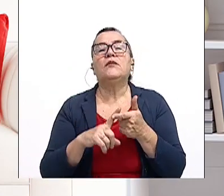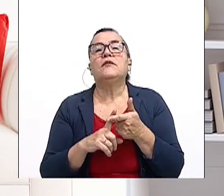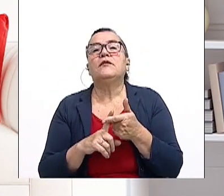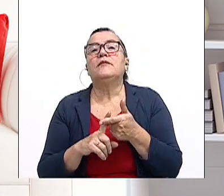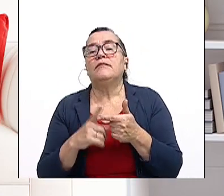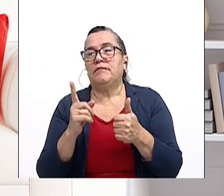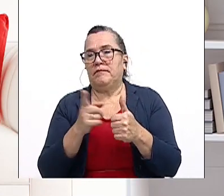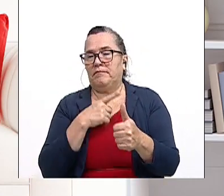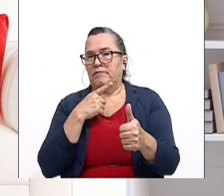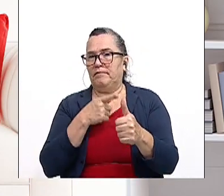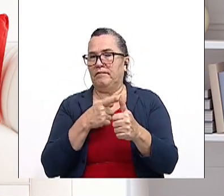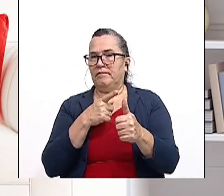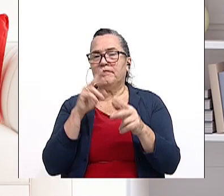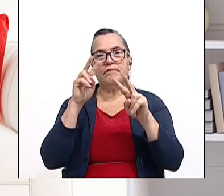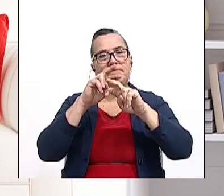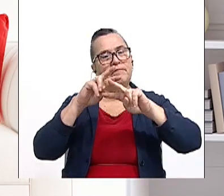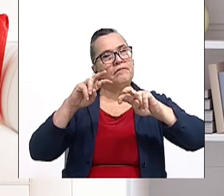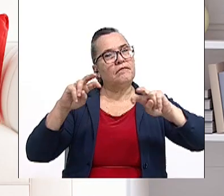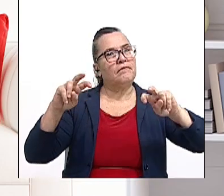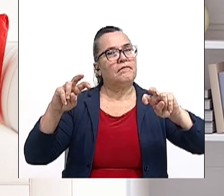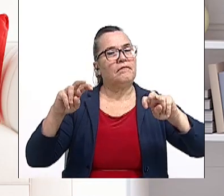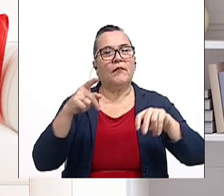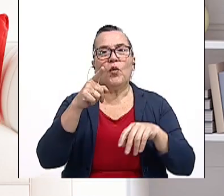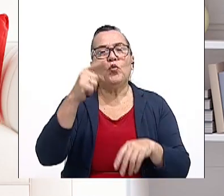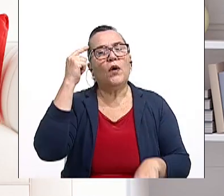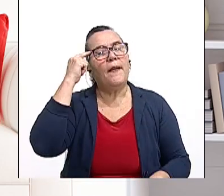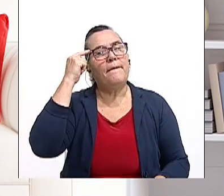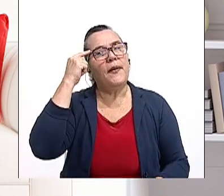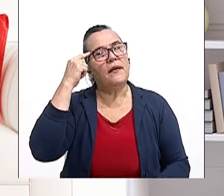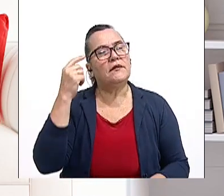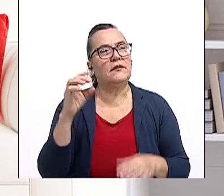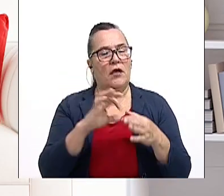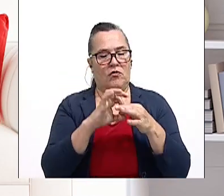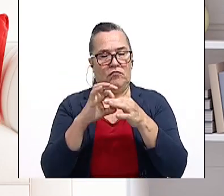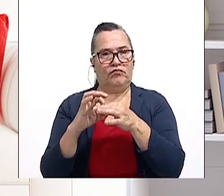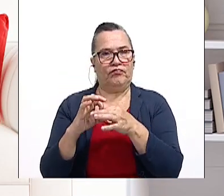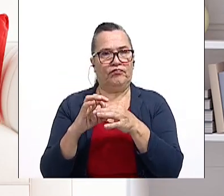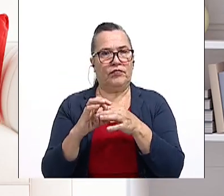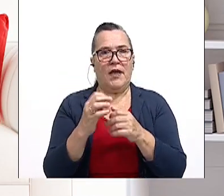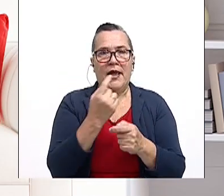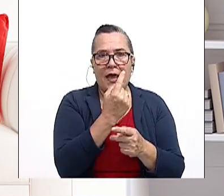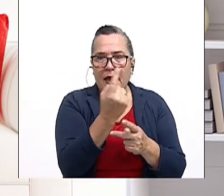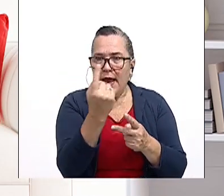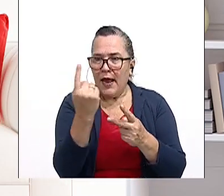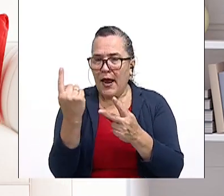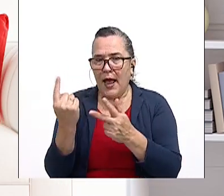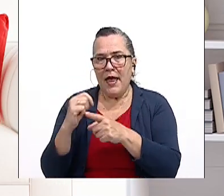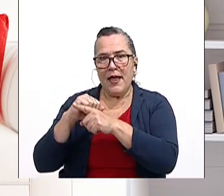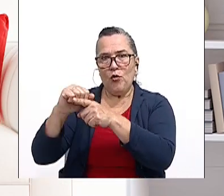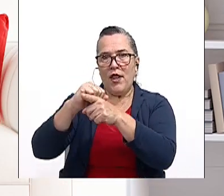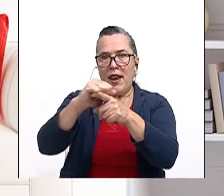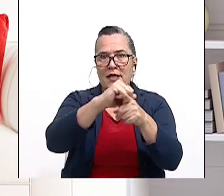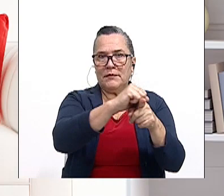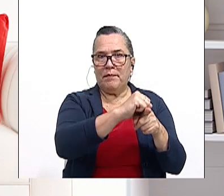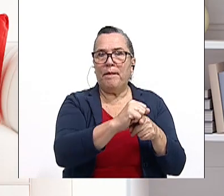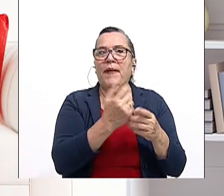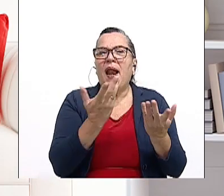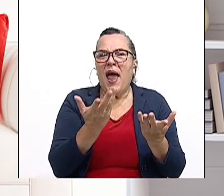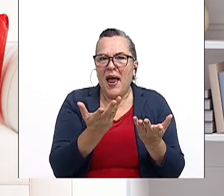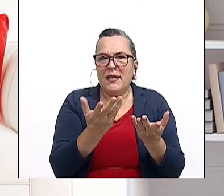let's check on what you think about each of these practices from